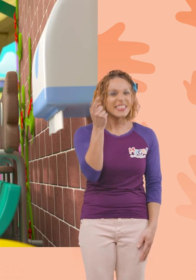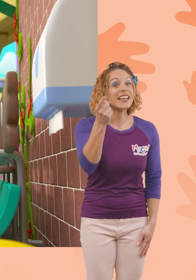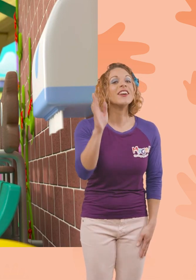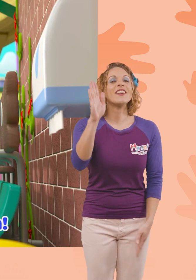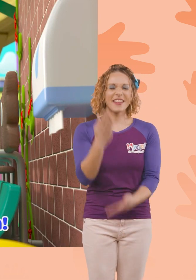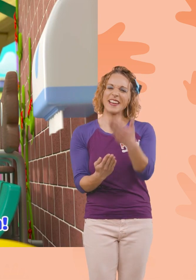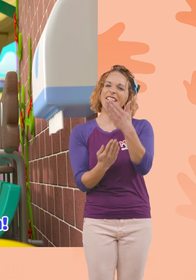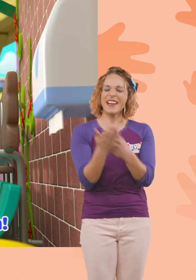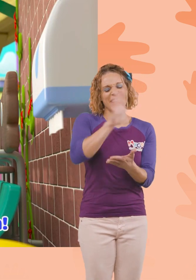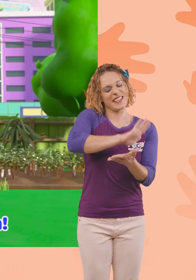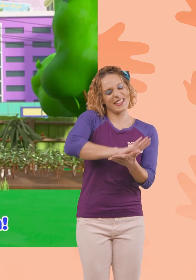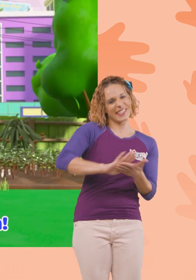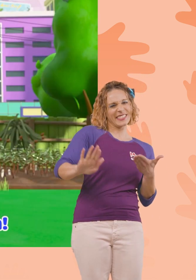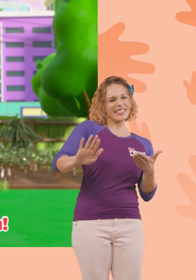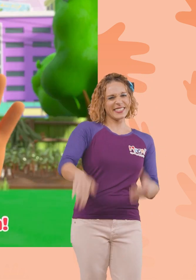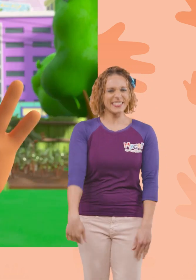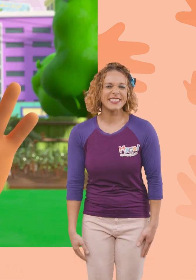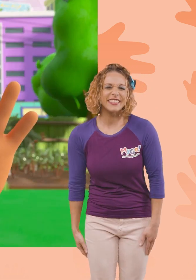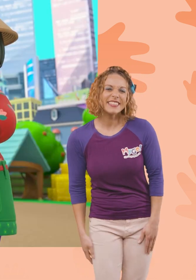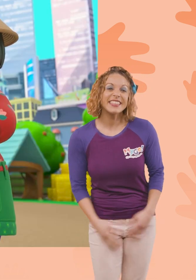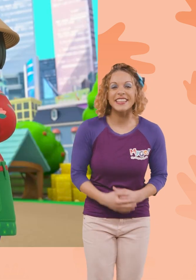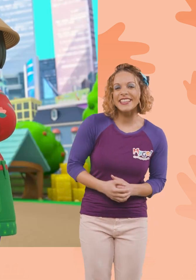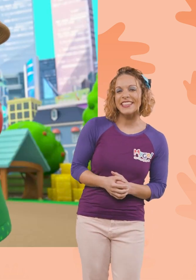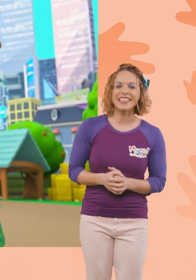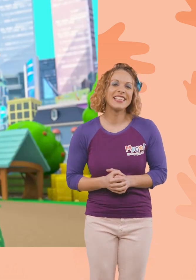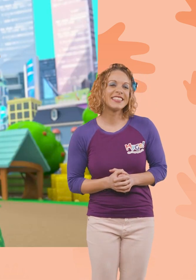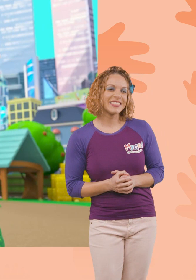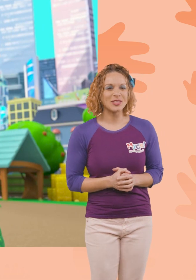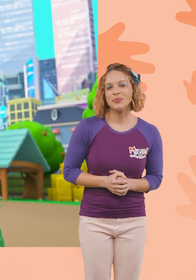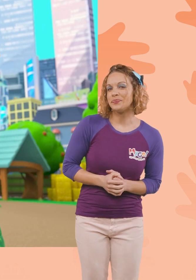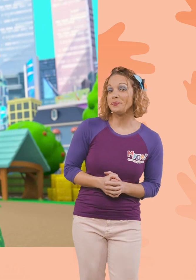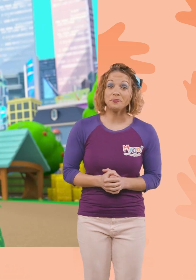see your hands are squeaky clean.